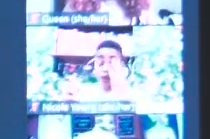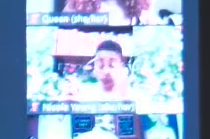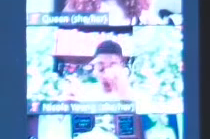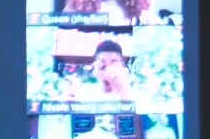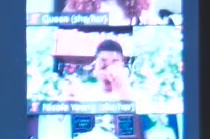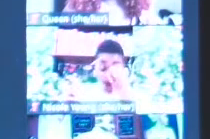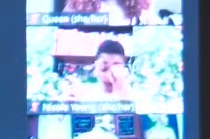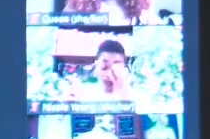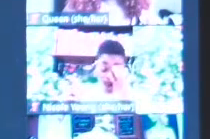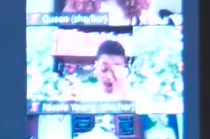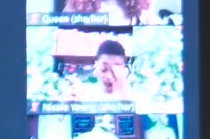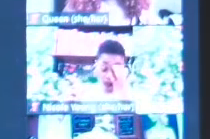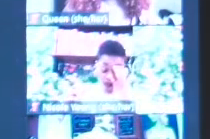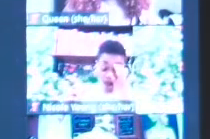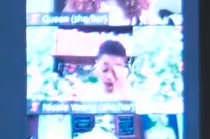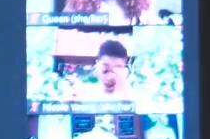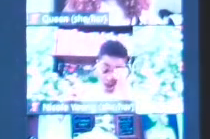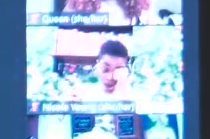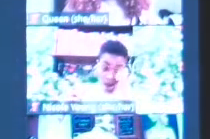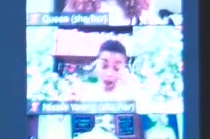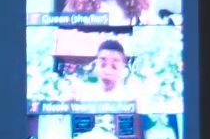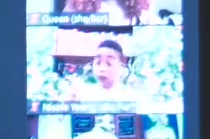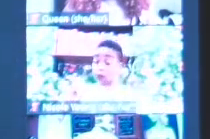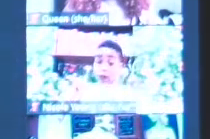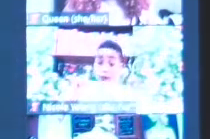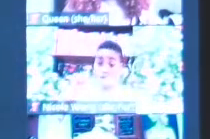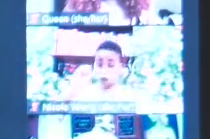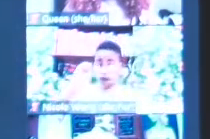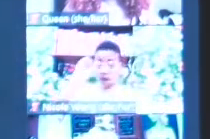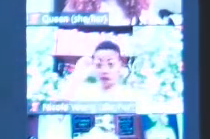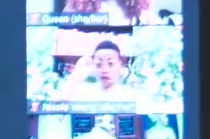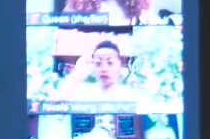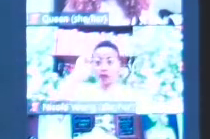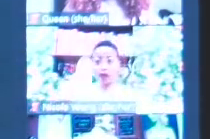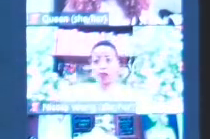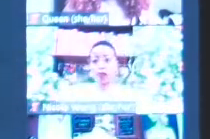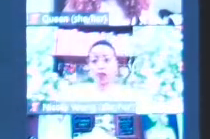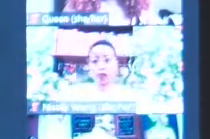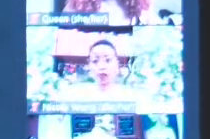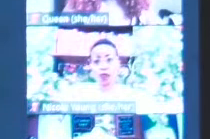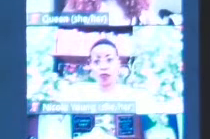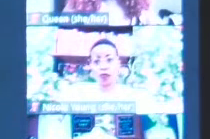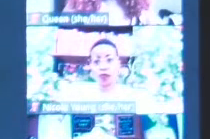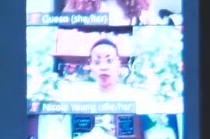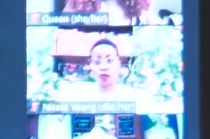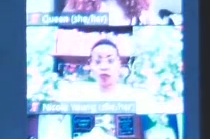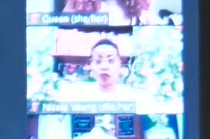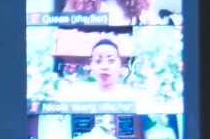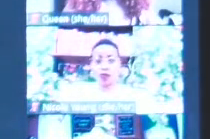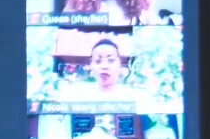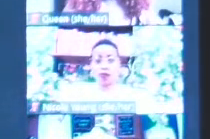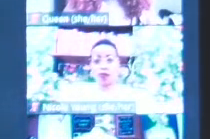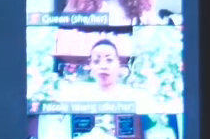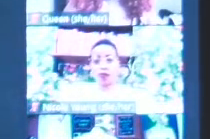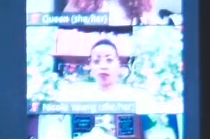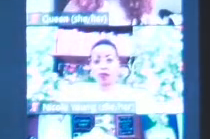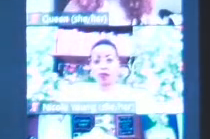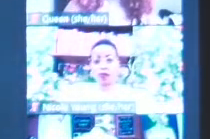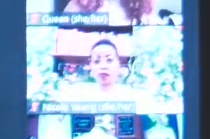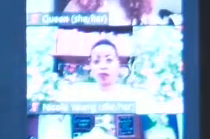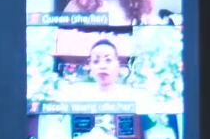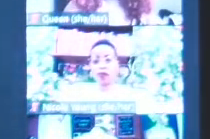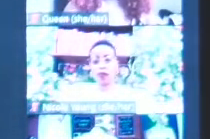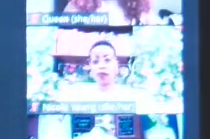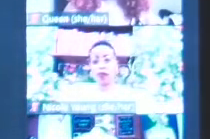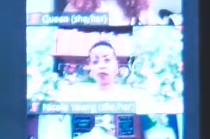being detained in a place that is not friendly to Black people, not friendly to Black women, not friendly to queer people. So again,